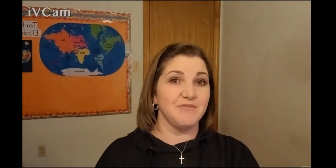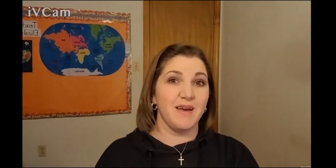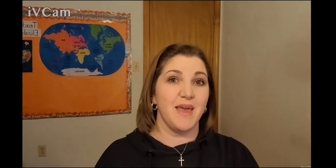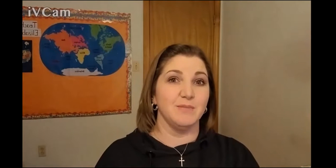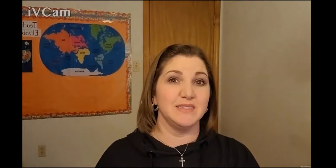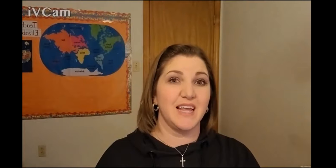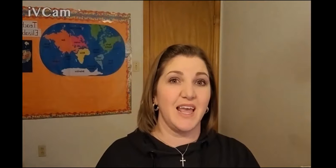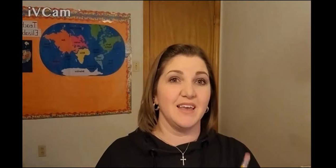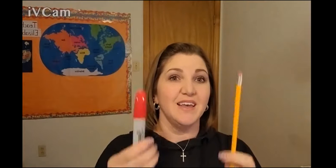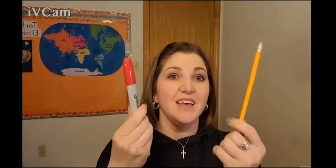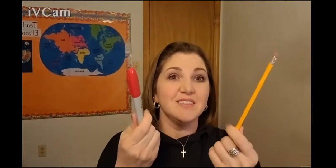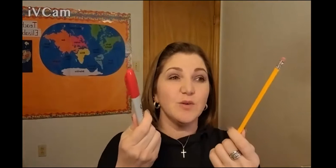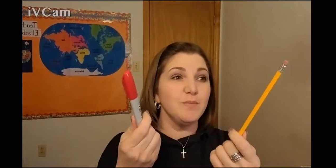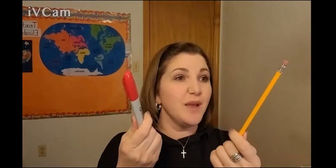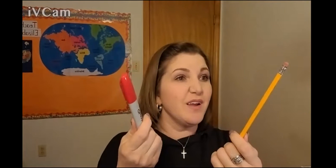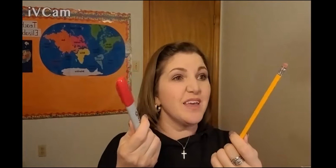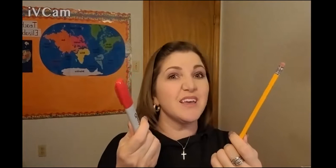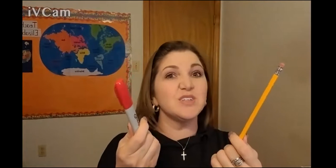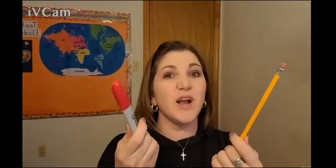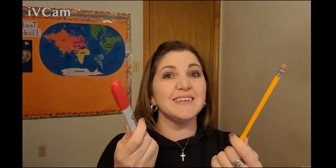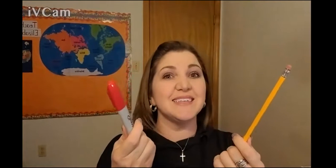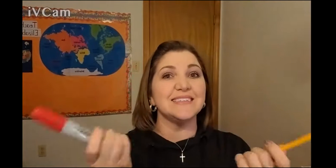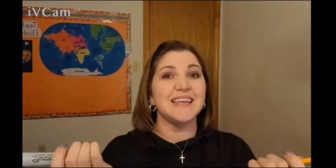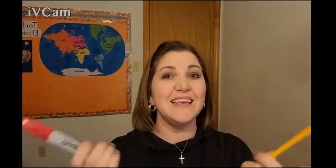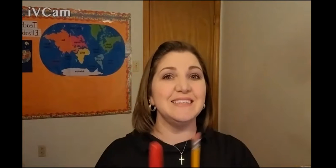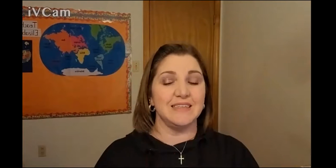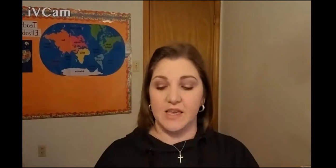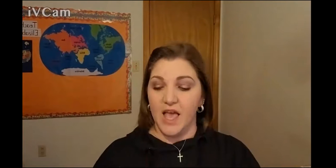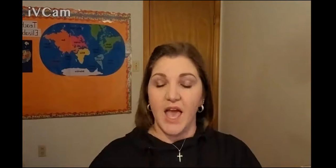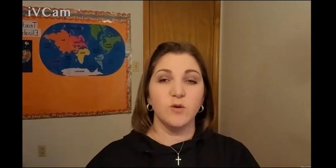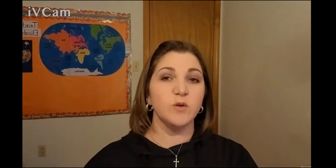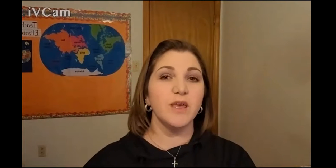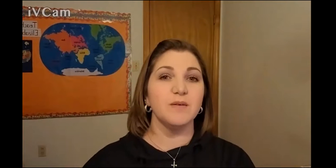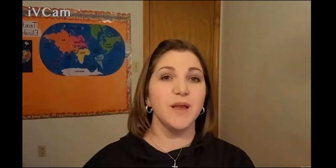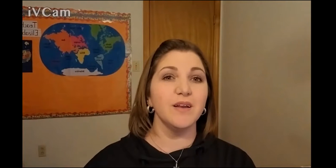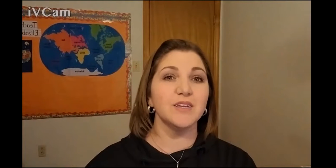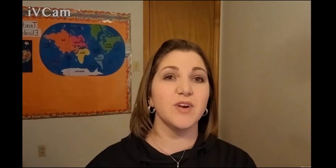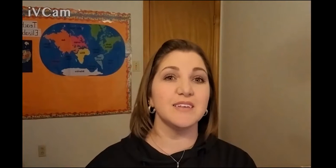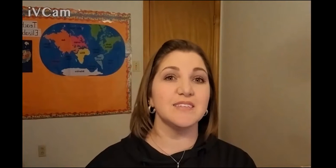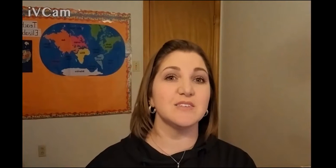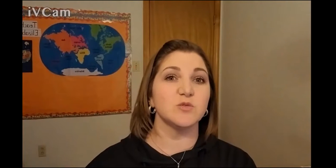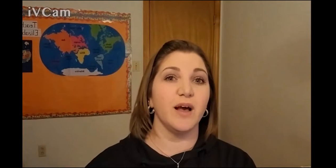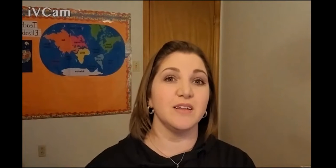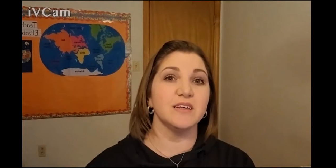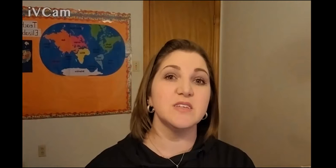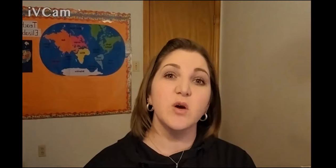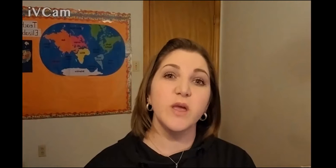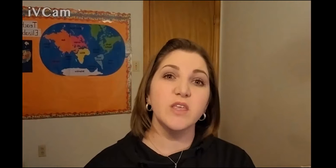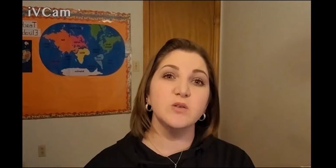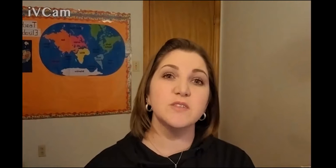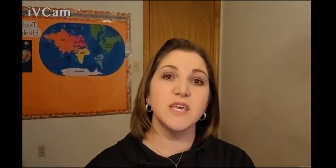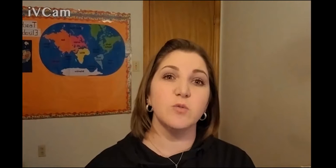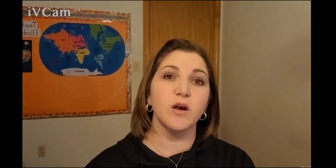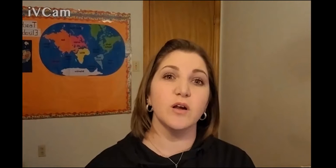erase if I make a mistake. So comparing and contrasting is easy. And when we compare and contrast things around us, we